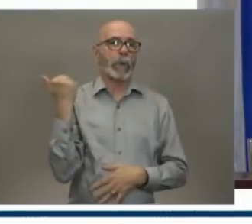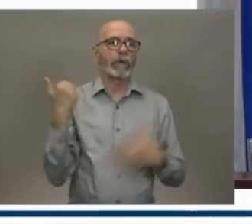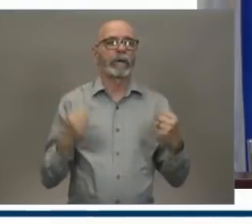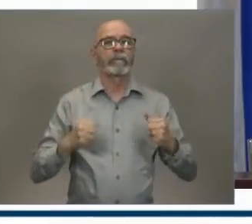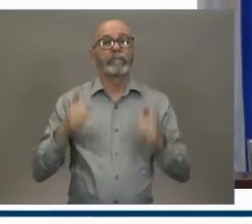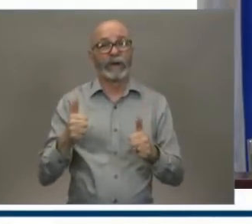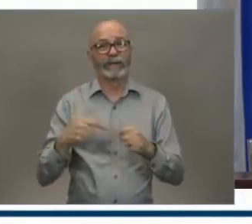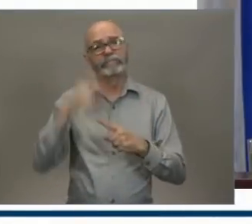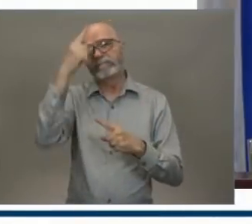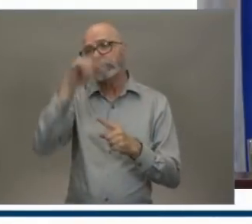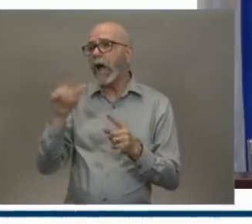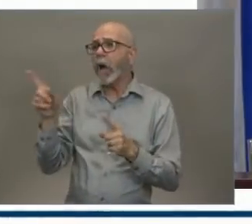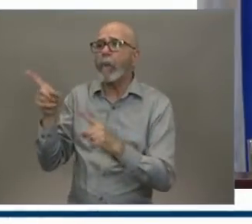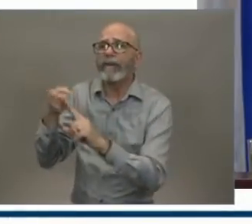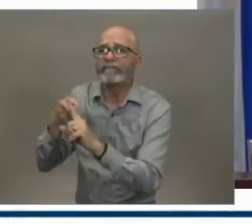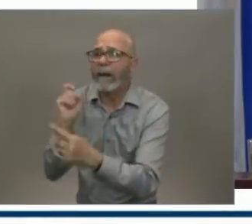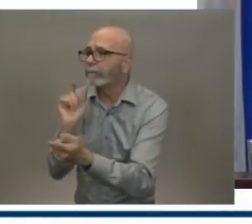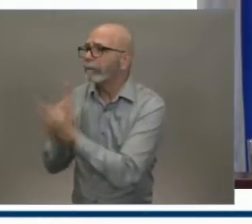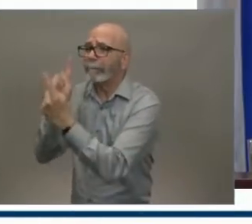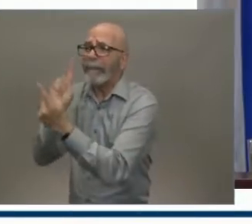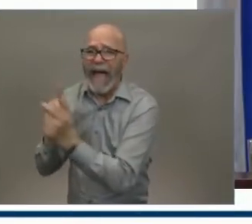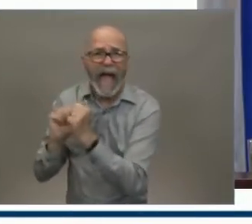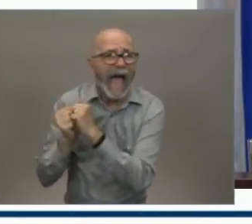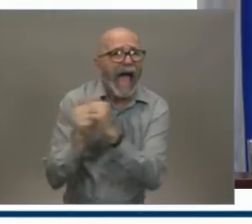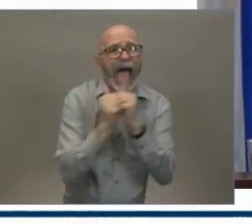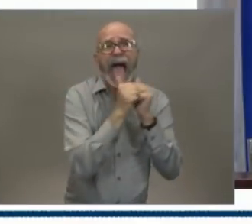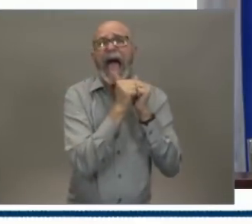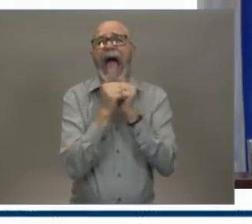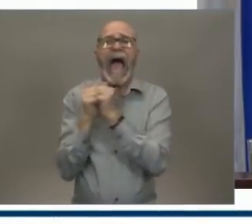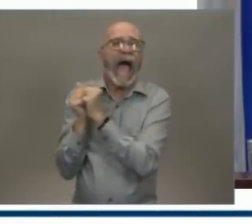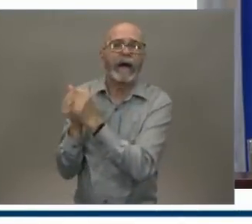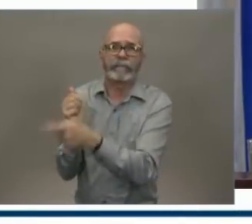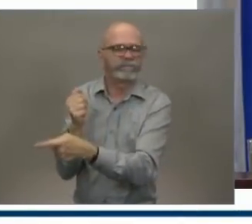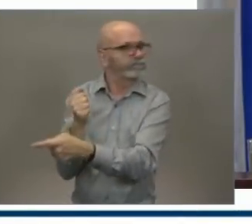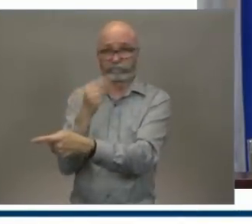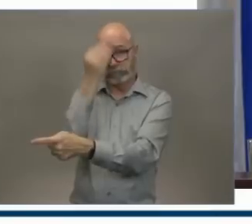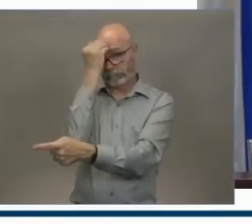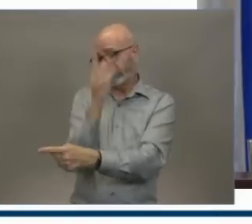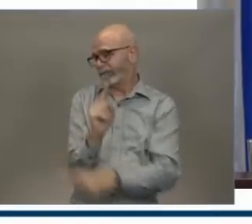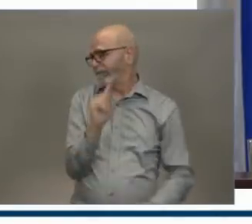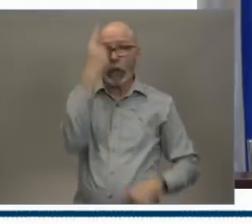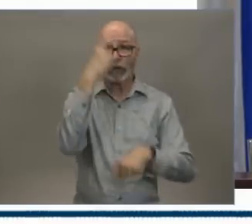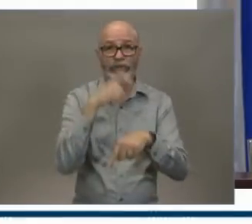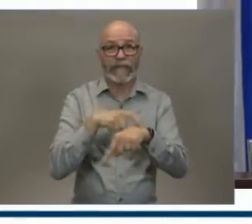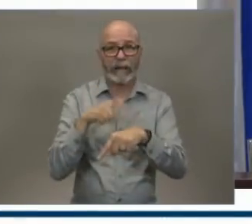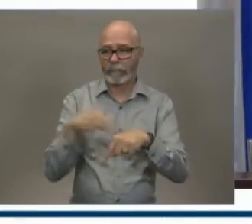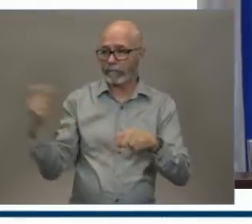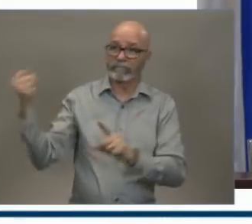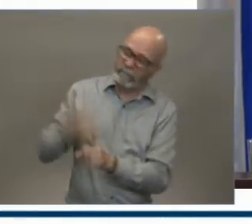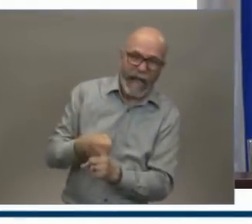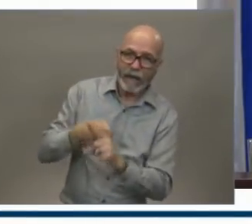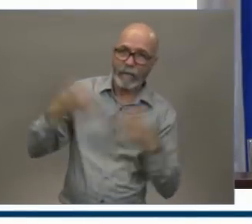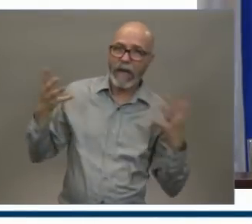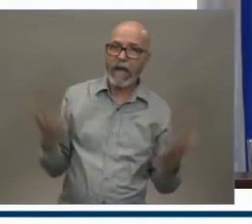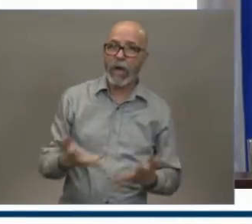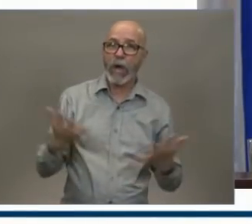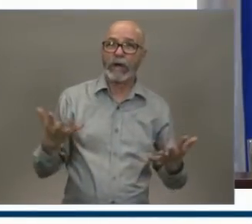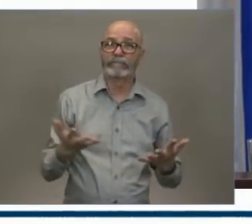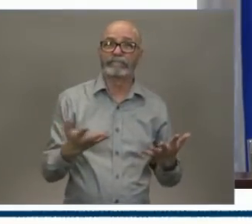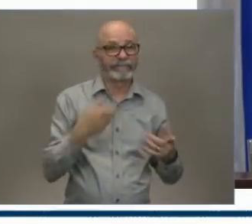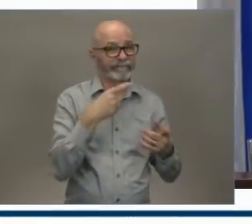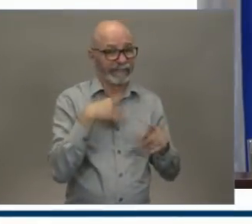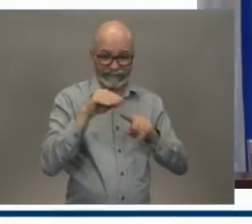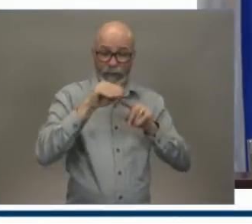know this may come as a worry. It's our first exposure to this variant, but it is not unexpected. But it is yet another